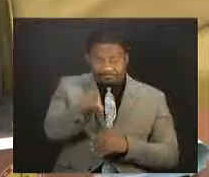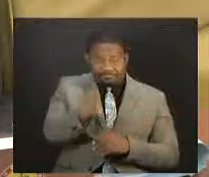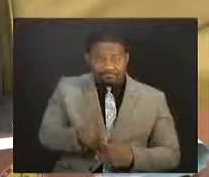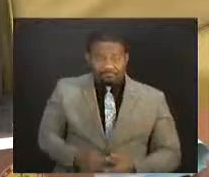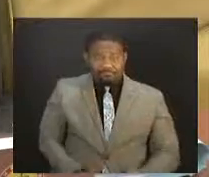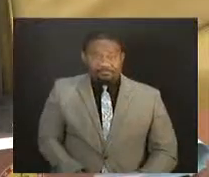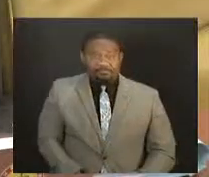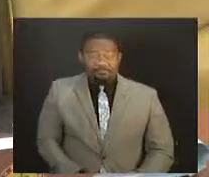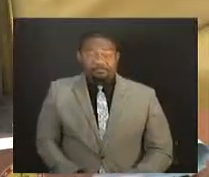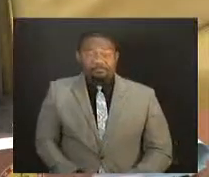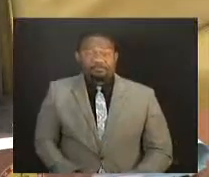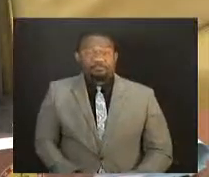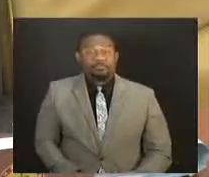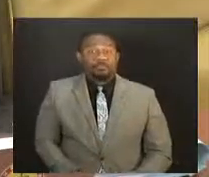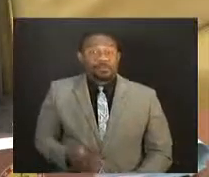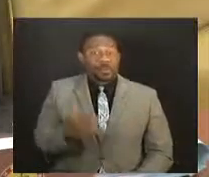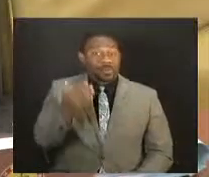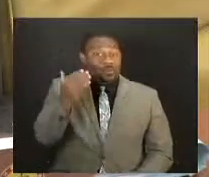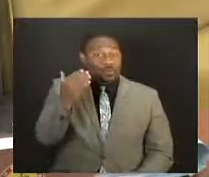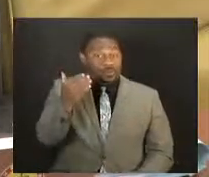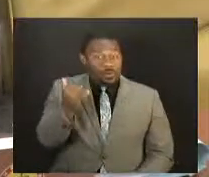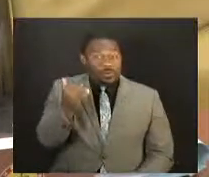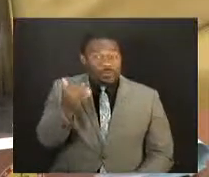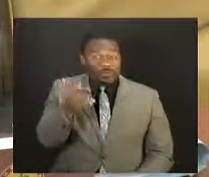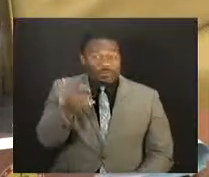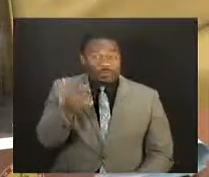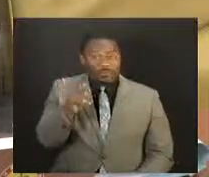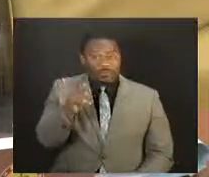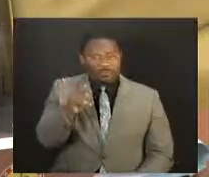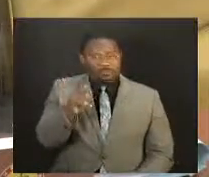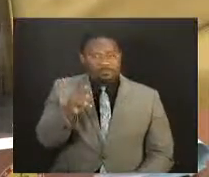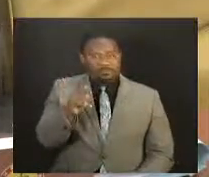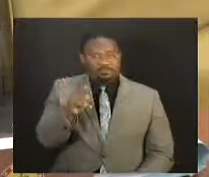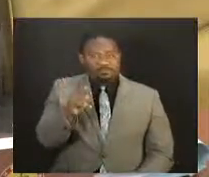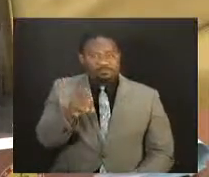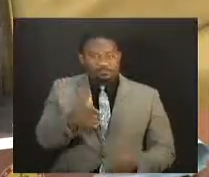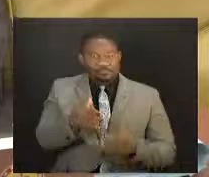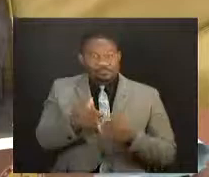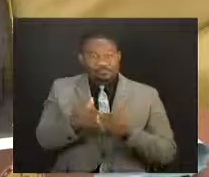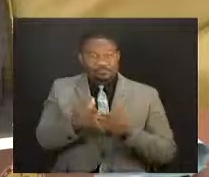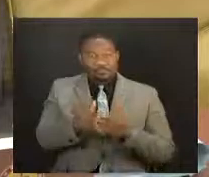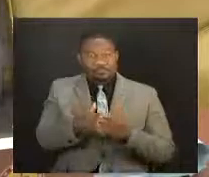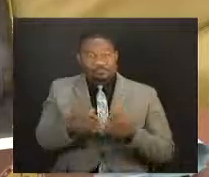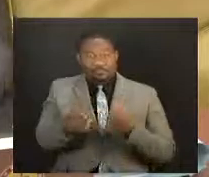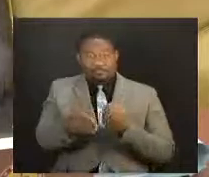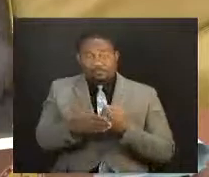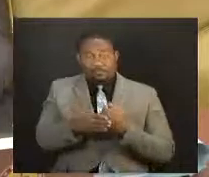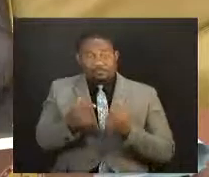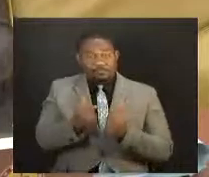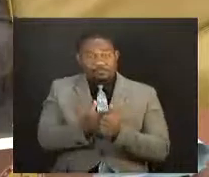the governor said that the same board is going to pursue the matter.